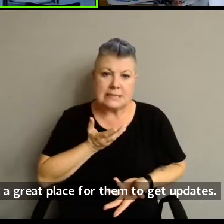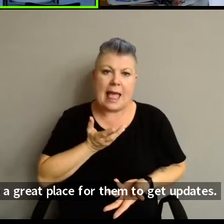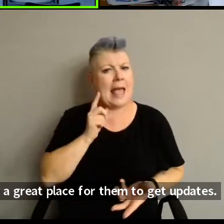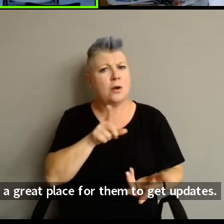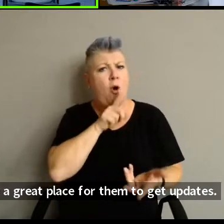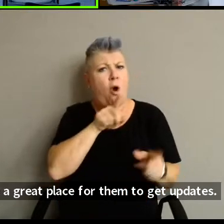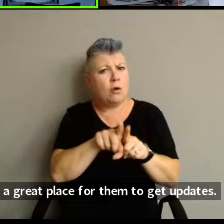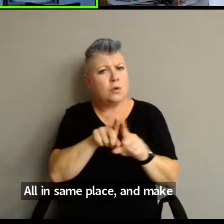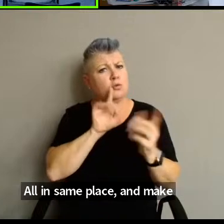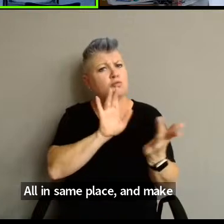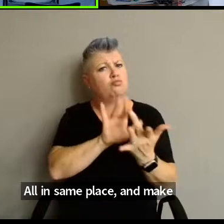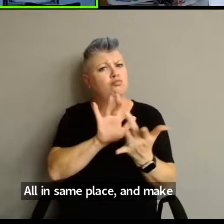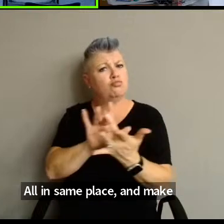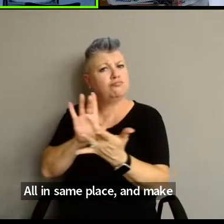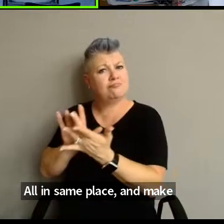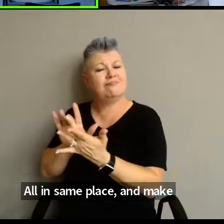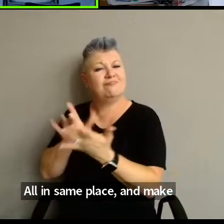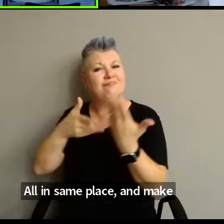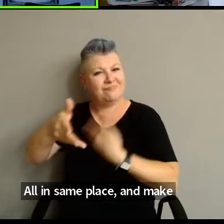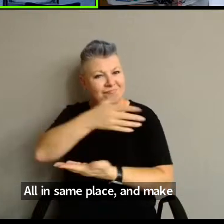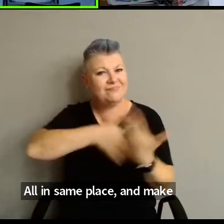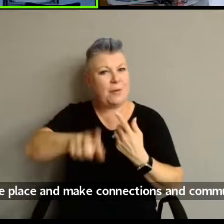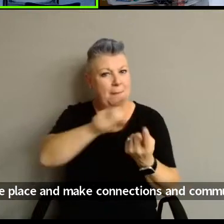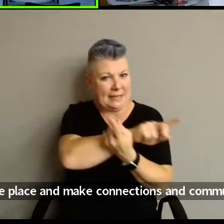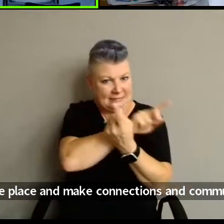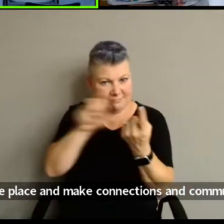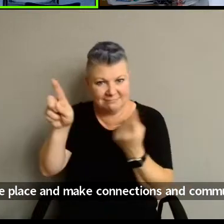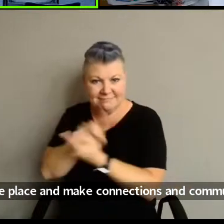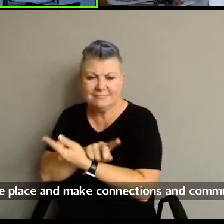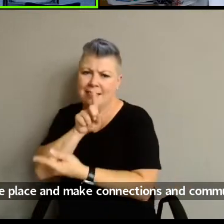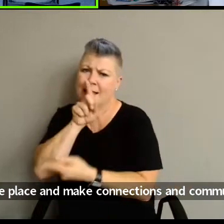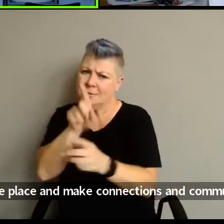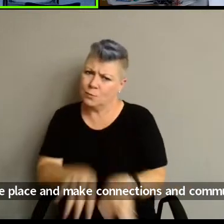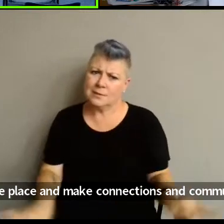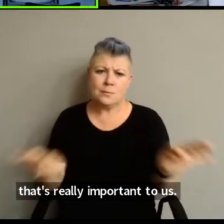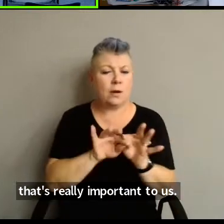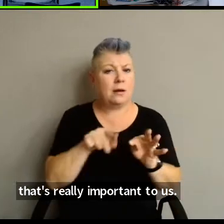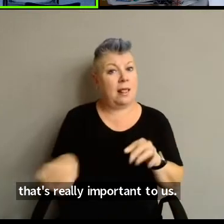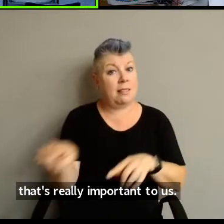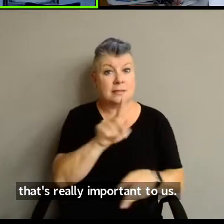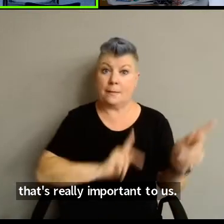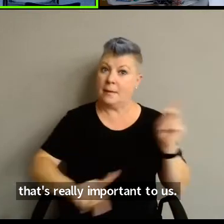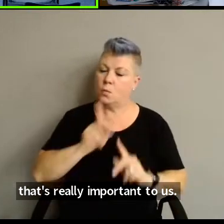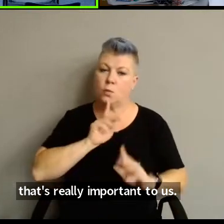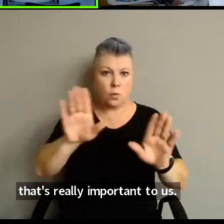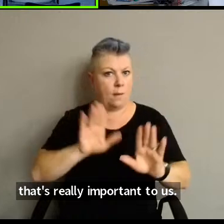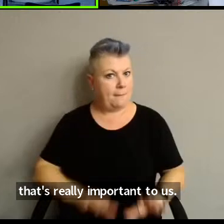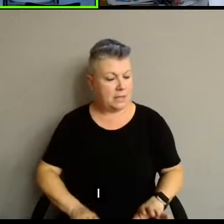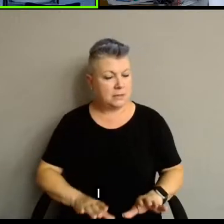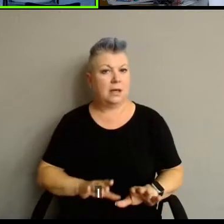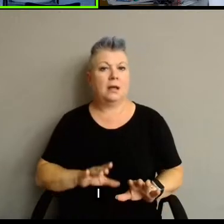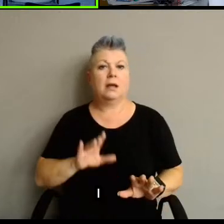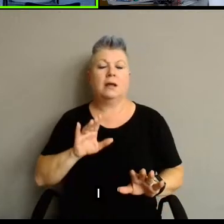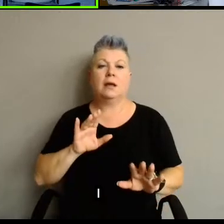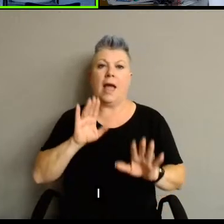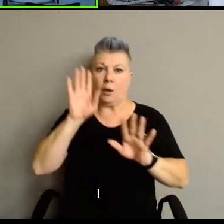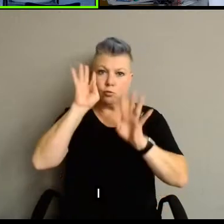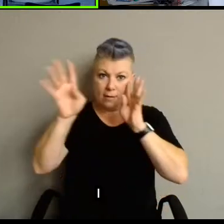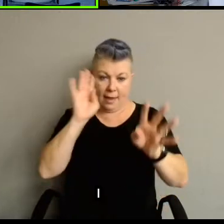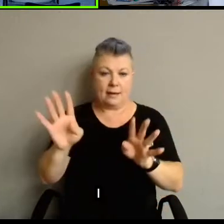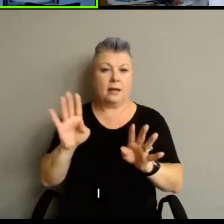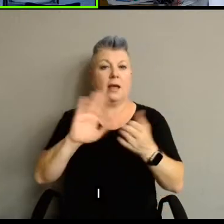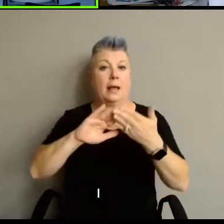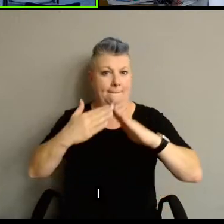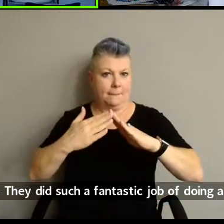and community. That's really important to us. They did such a fantastic job of doing a community building activity